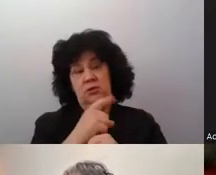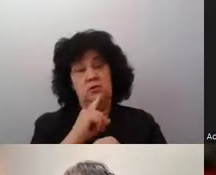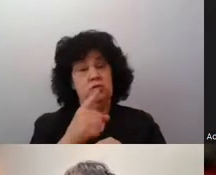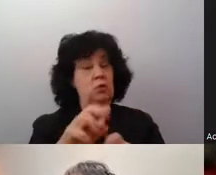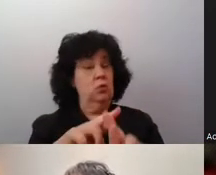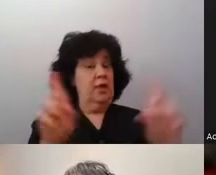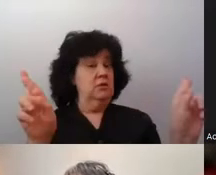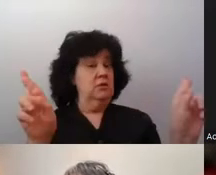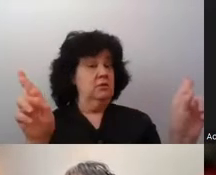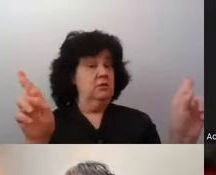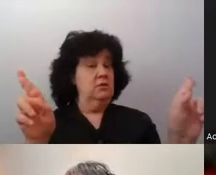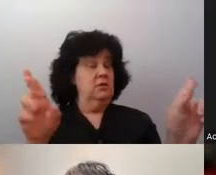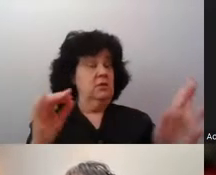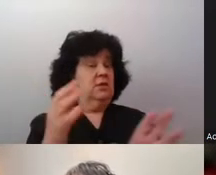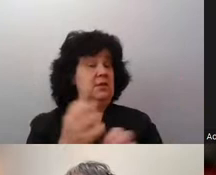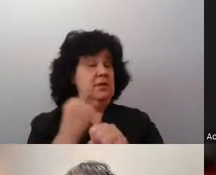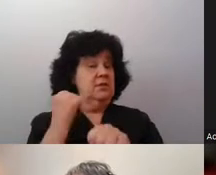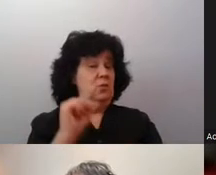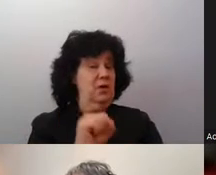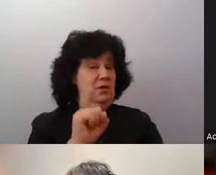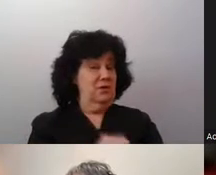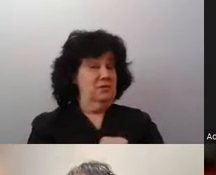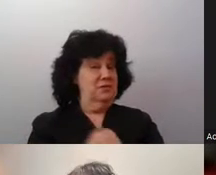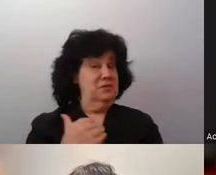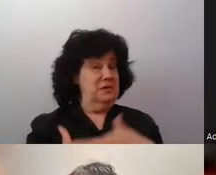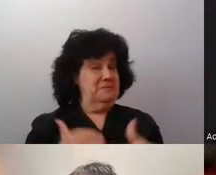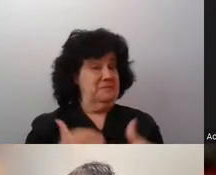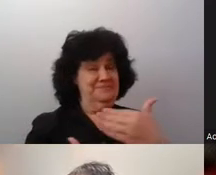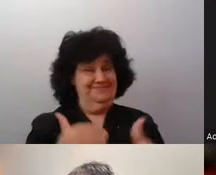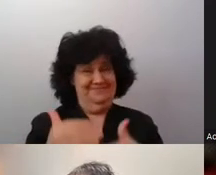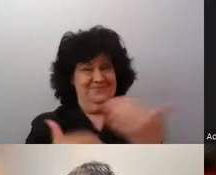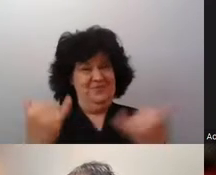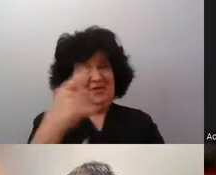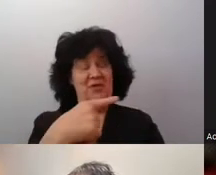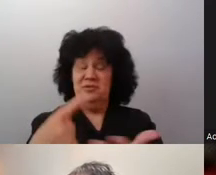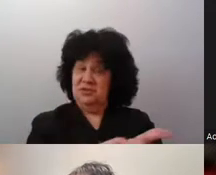start getting some work done here, because this is just the discussion today was pretty